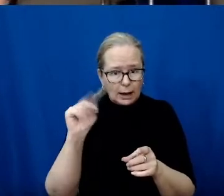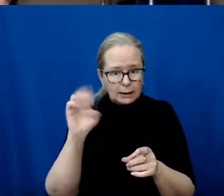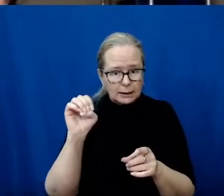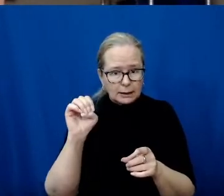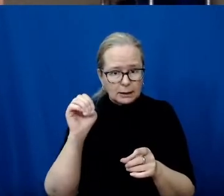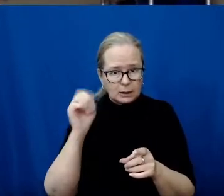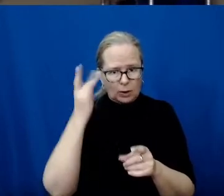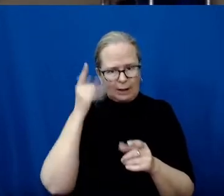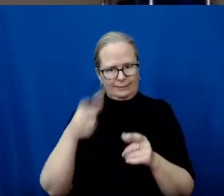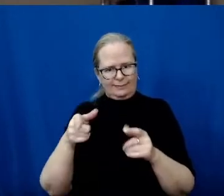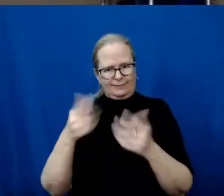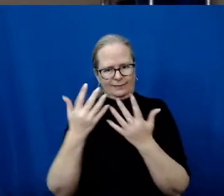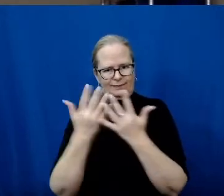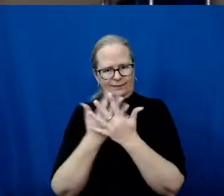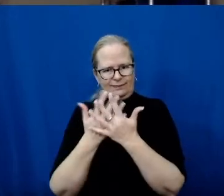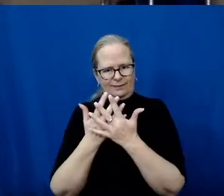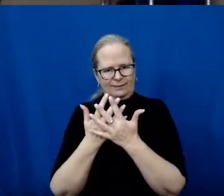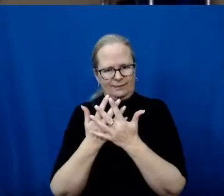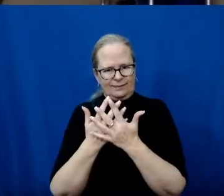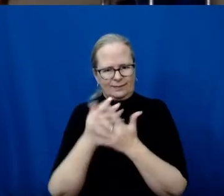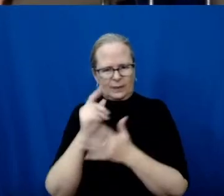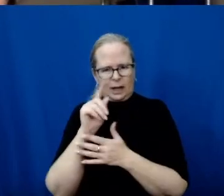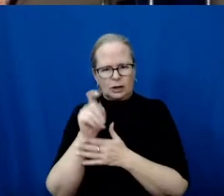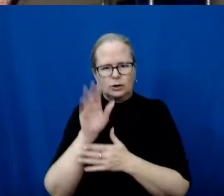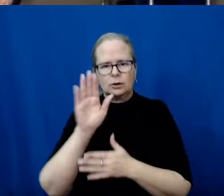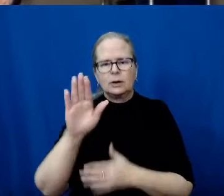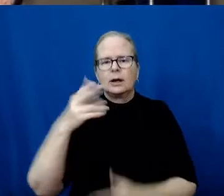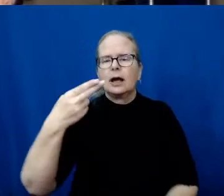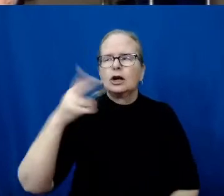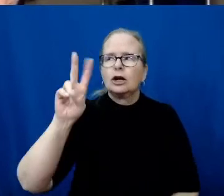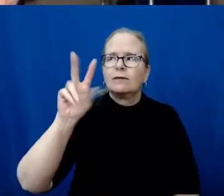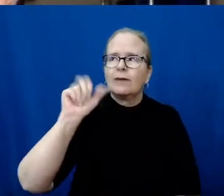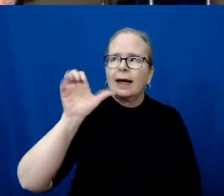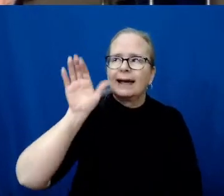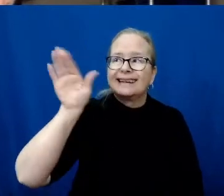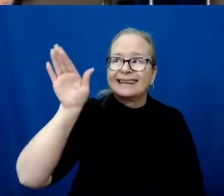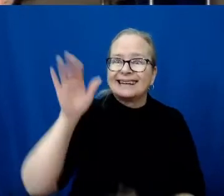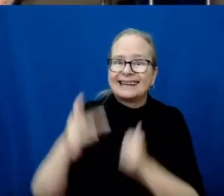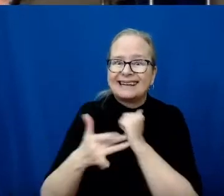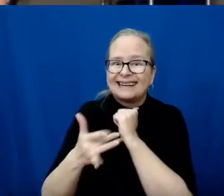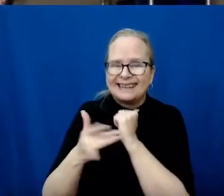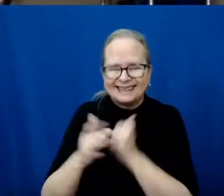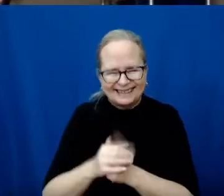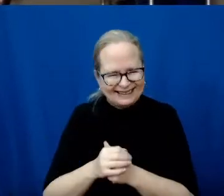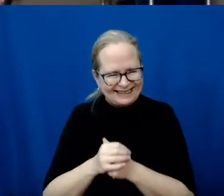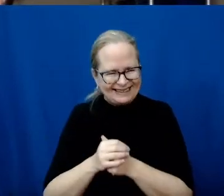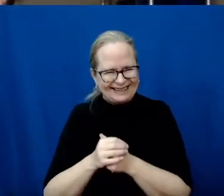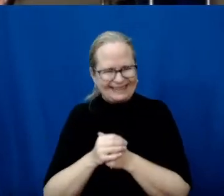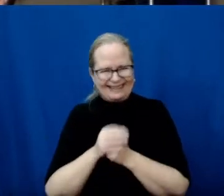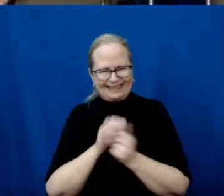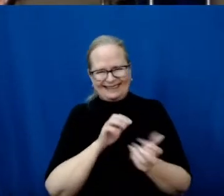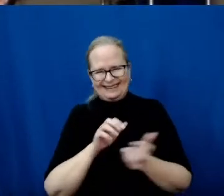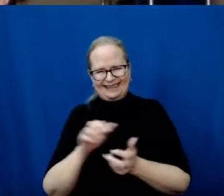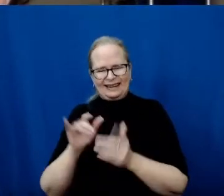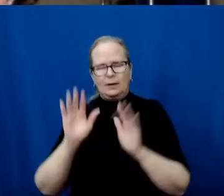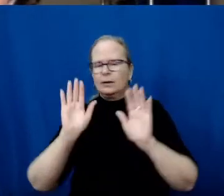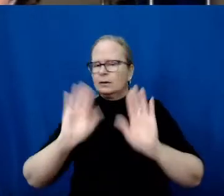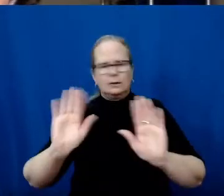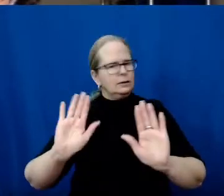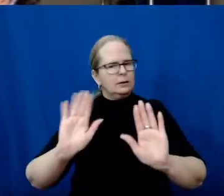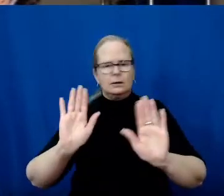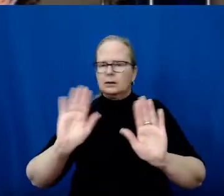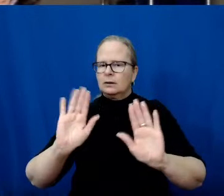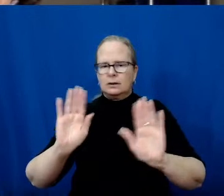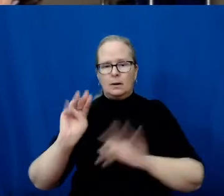technician. I say don't. I'll say don't, and I'll tell you why. Because they all tell me to put MERV 8, but the